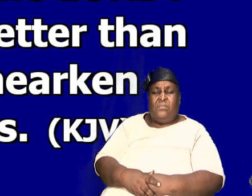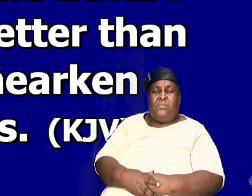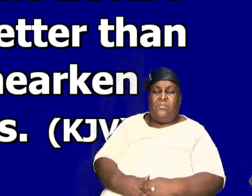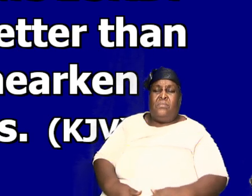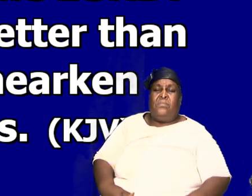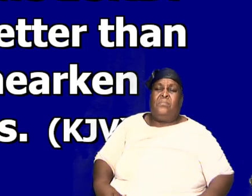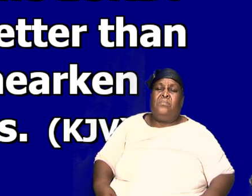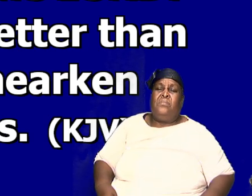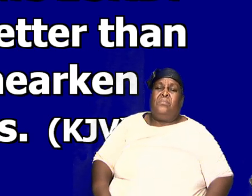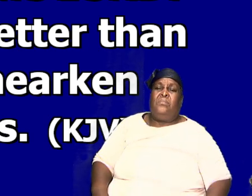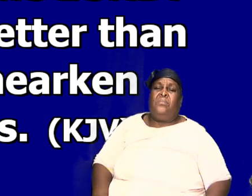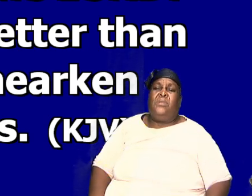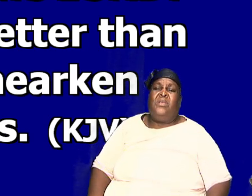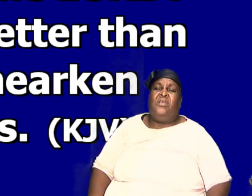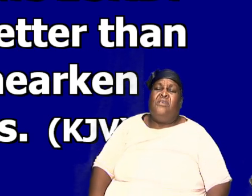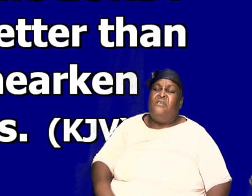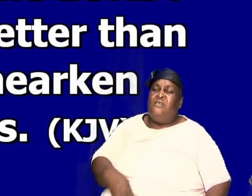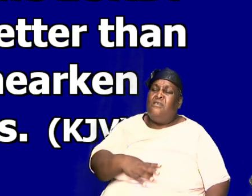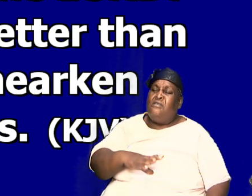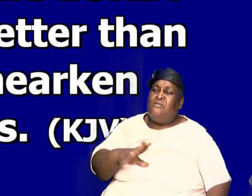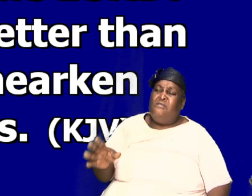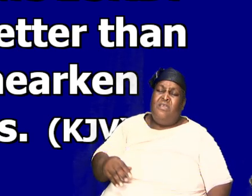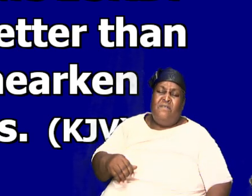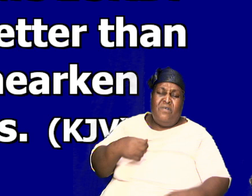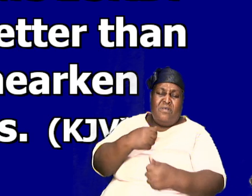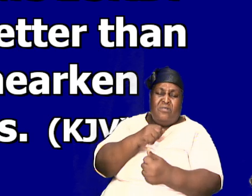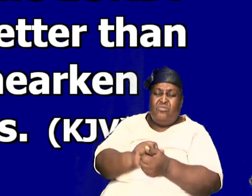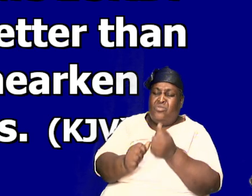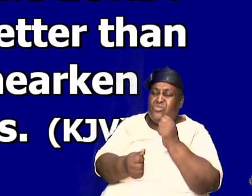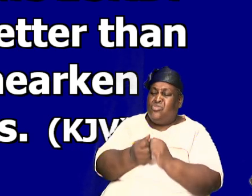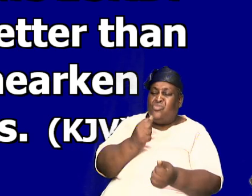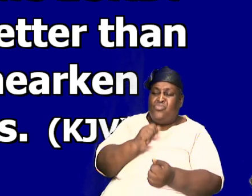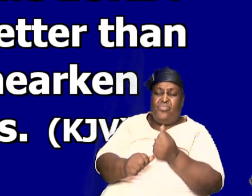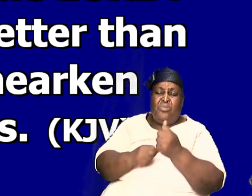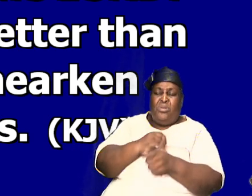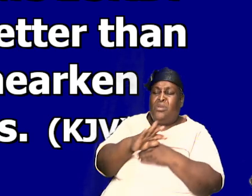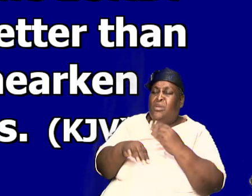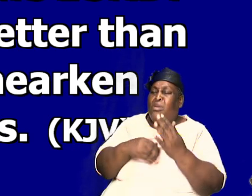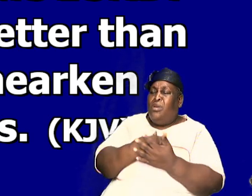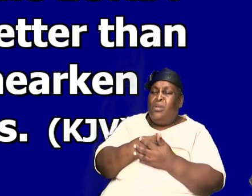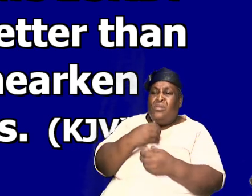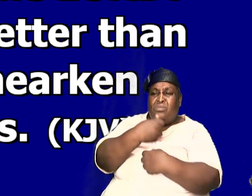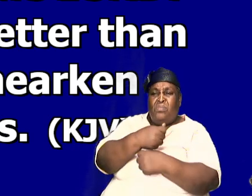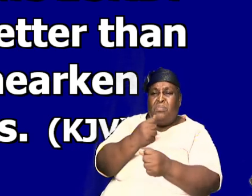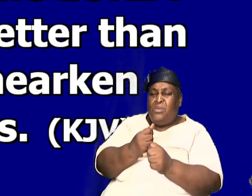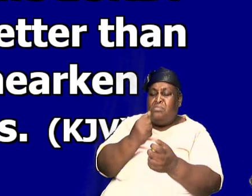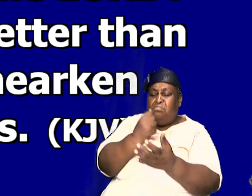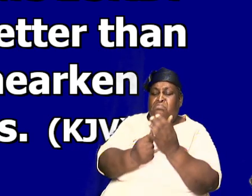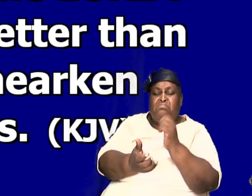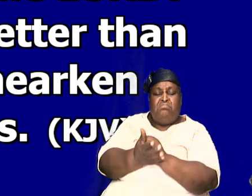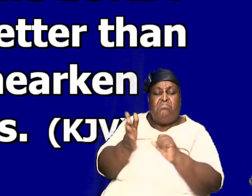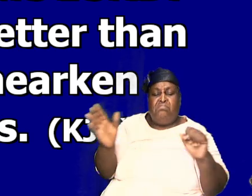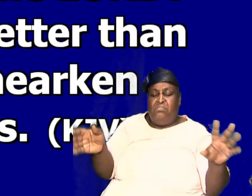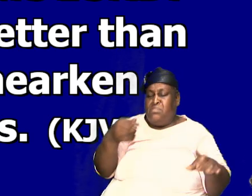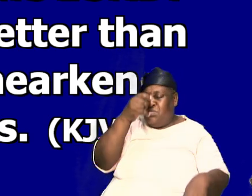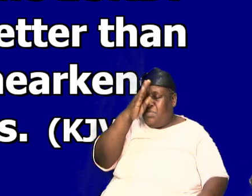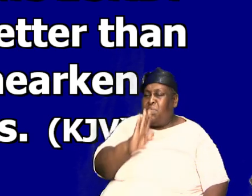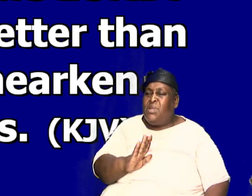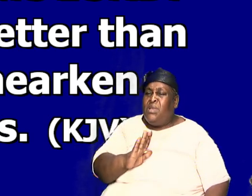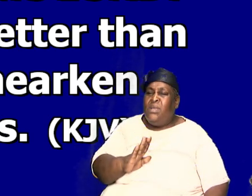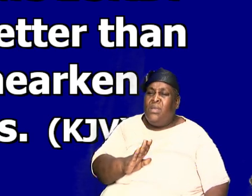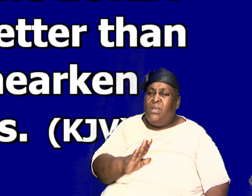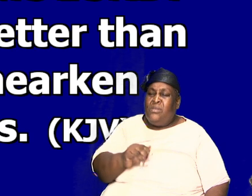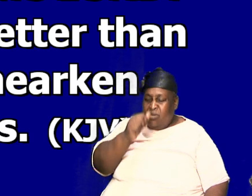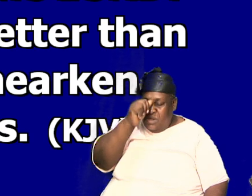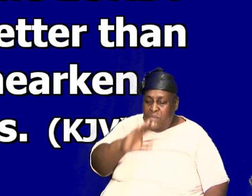that should have utterly been destroyed to sacrifice unto the Lord in Jesus. And Samuel said